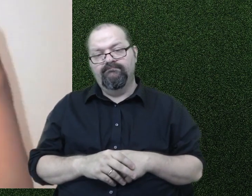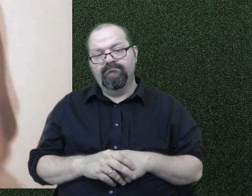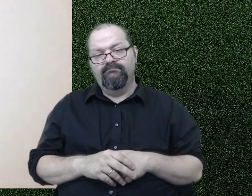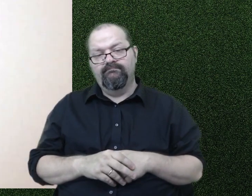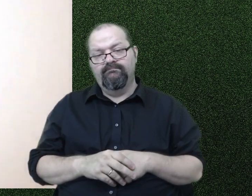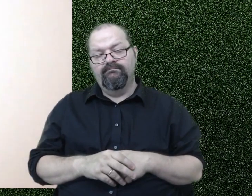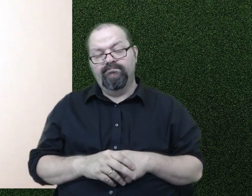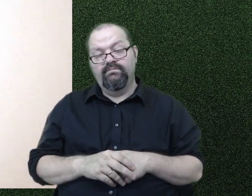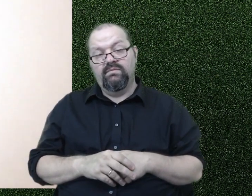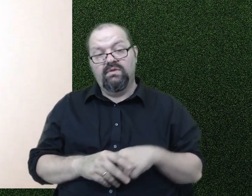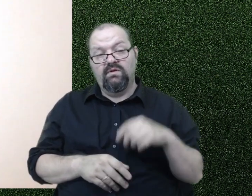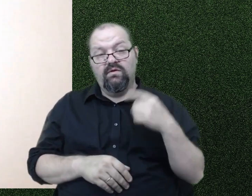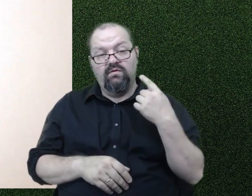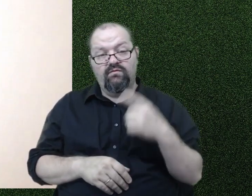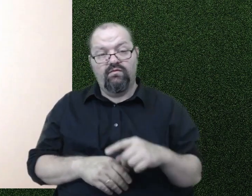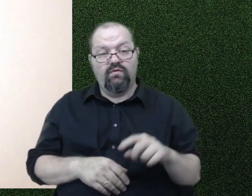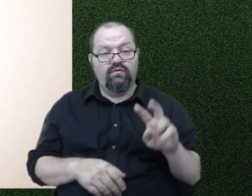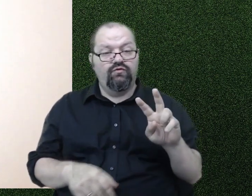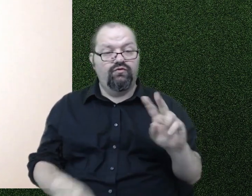In 2D,